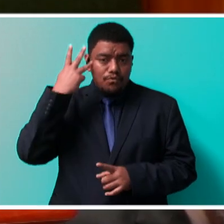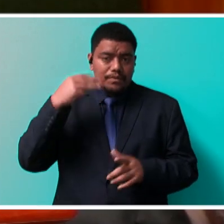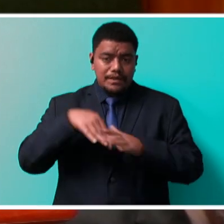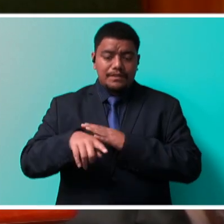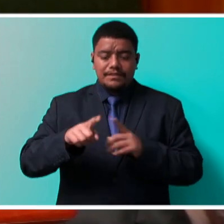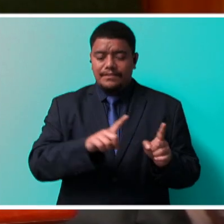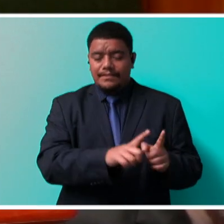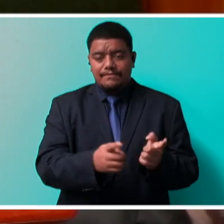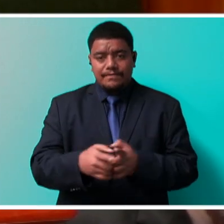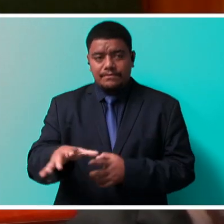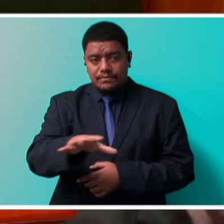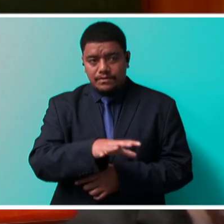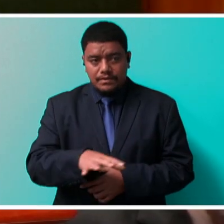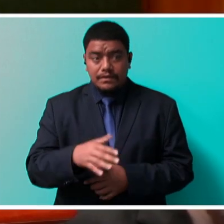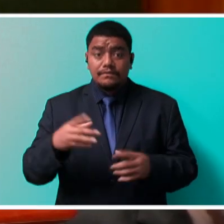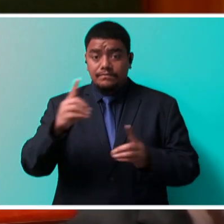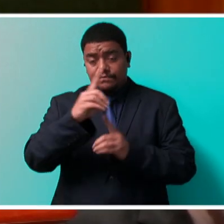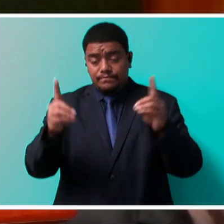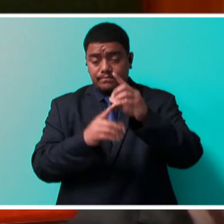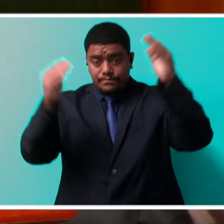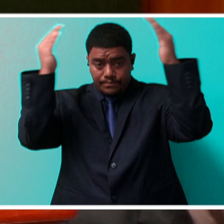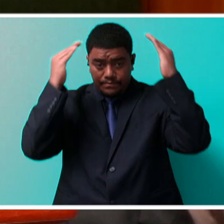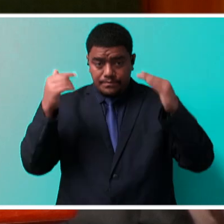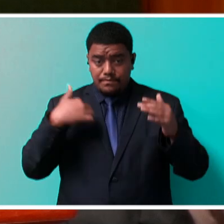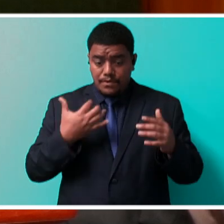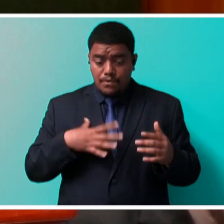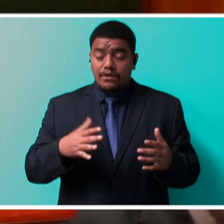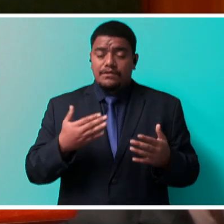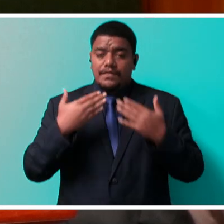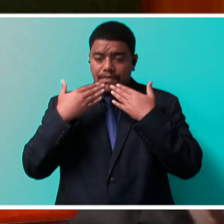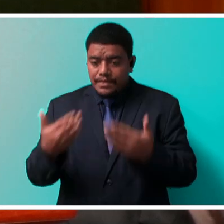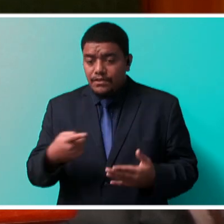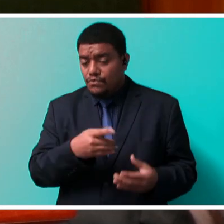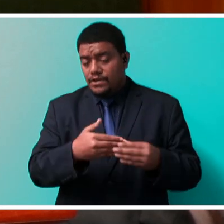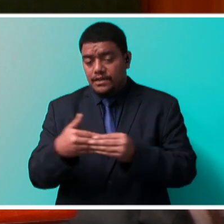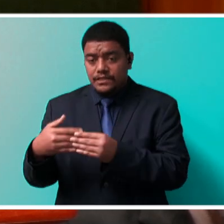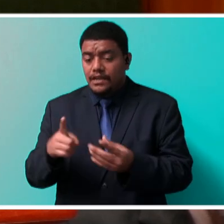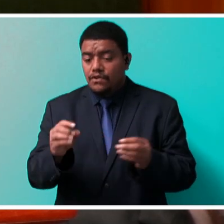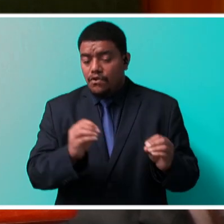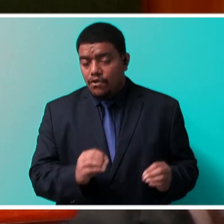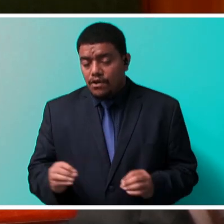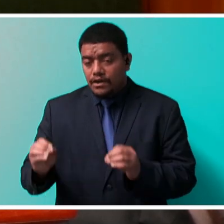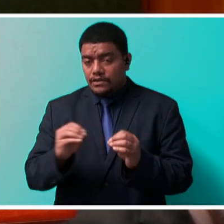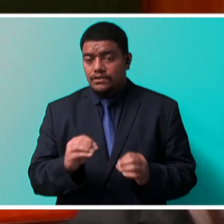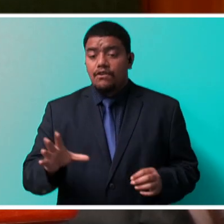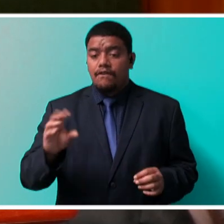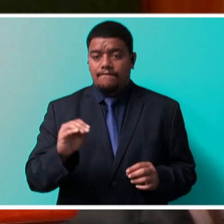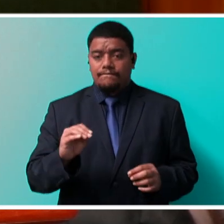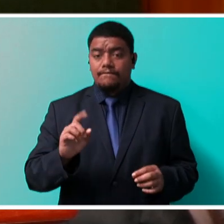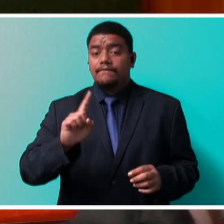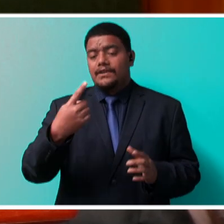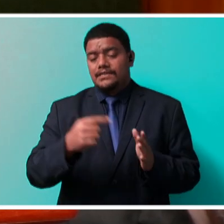spaces. Madam Deputy Speaker, I would like to pay tribute to leadership and organizers of the first